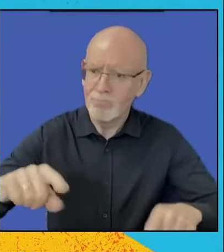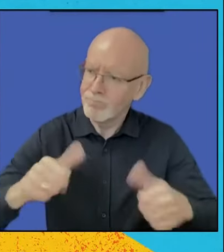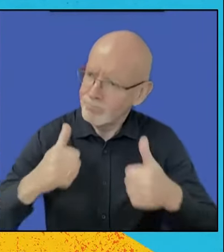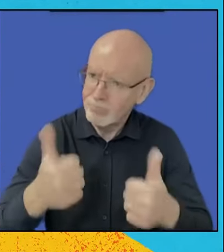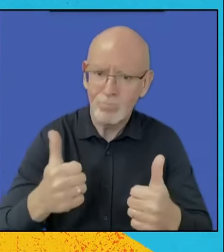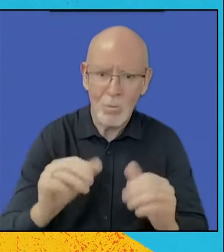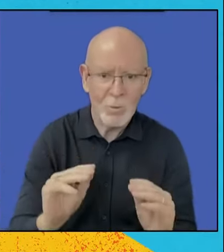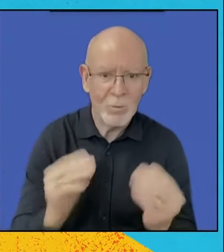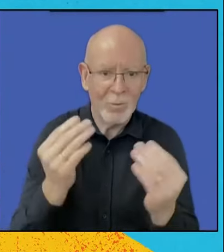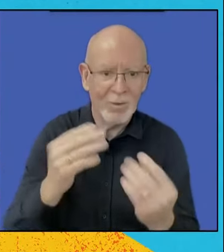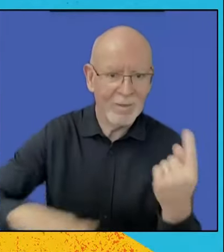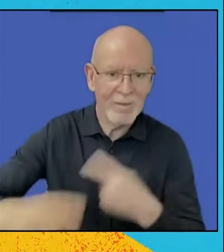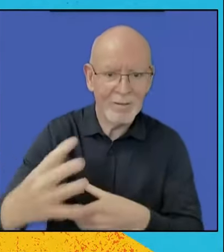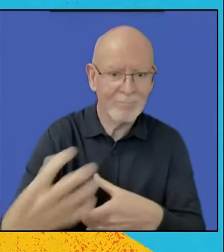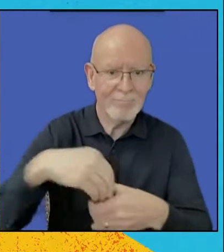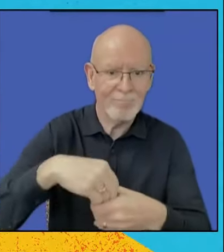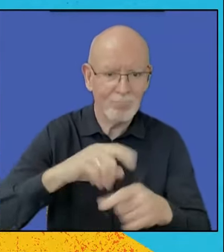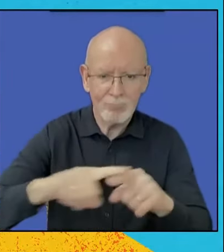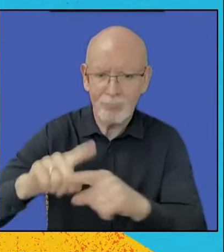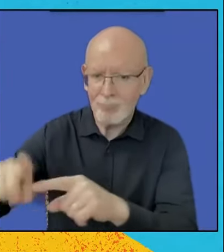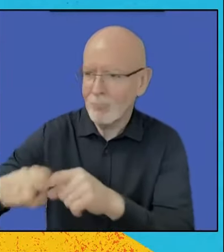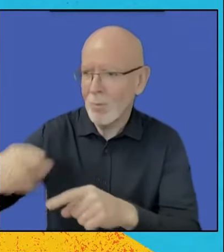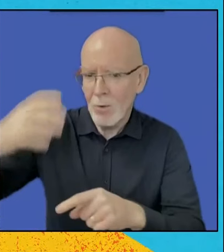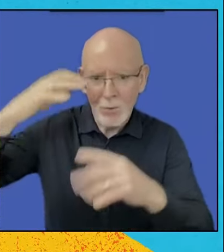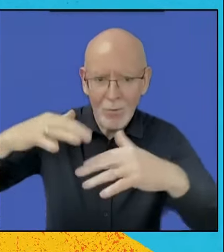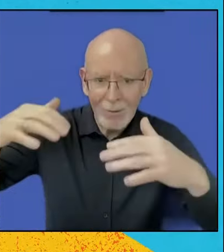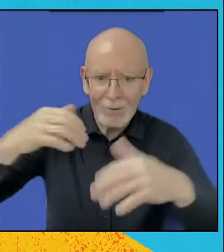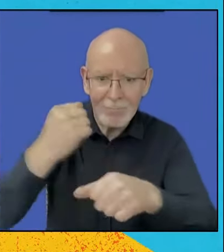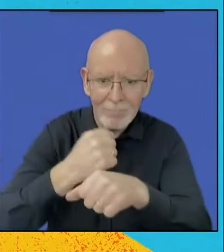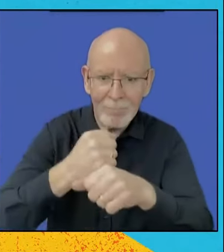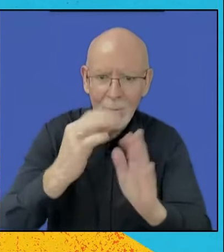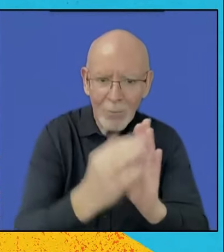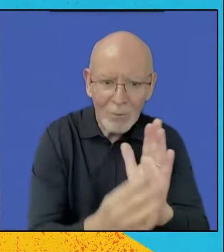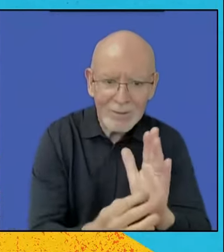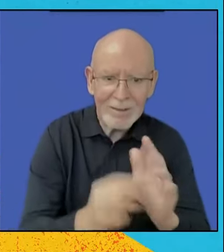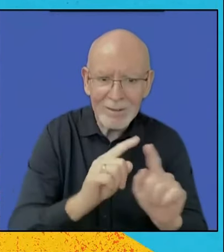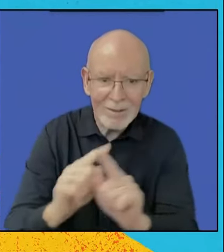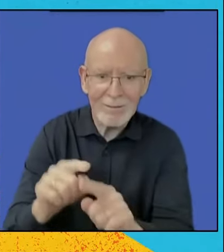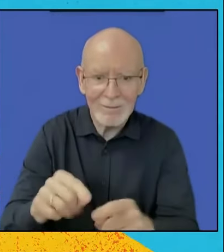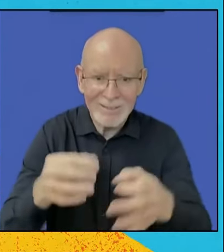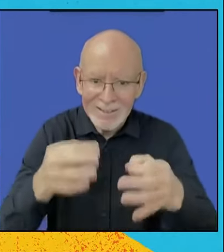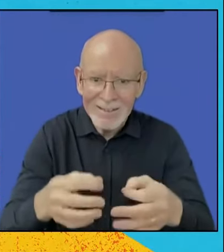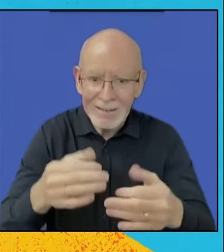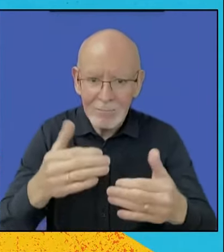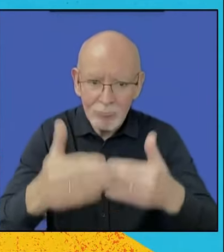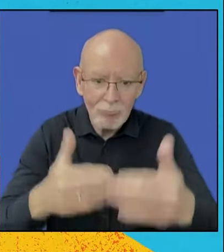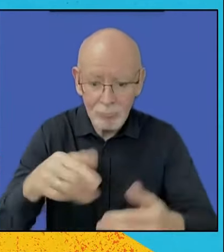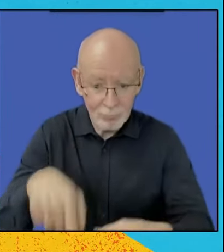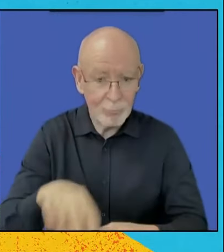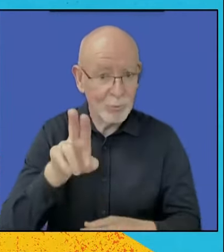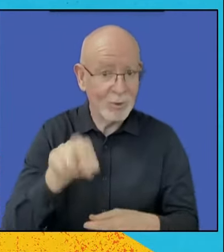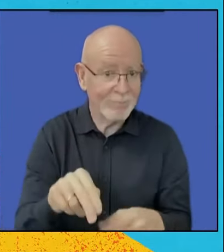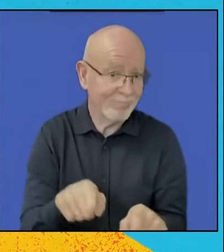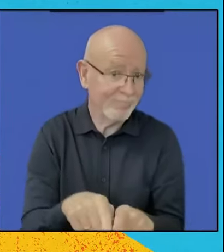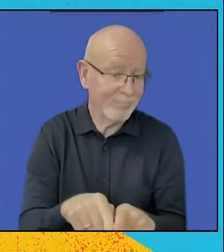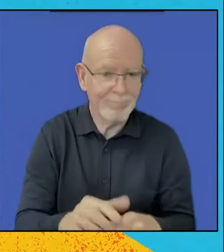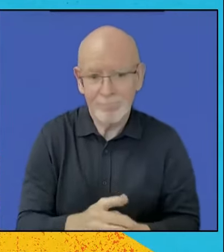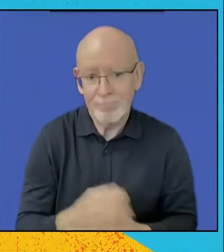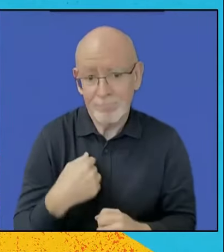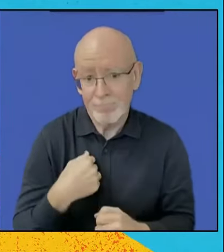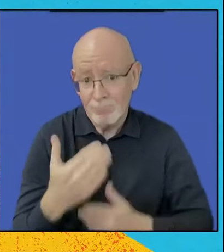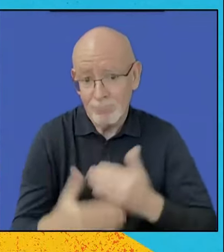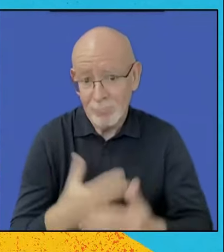to keep the spirit of these ambitious recommendations proposed by the Secretary General in mind and strive for